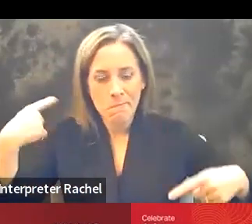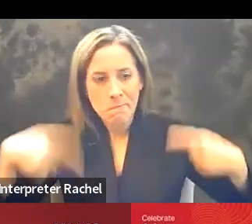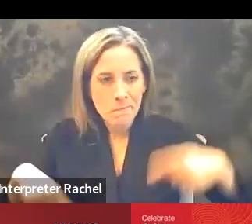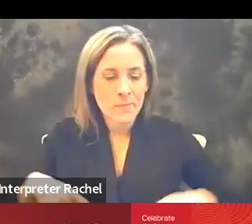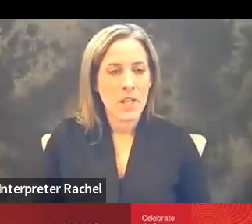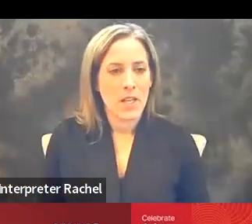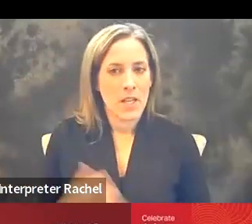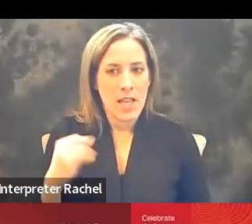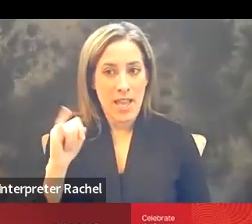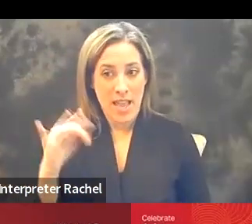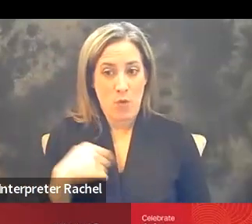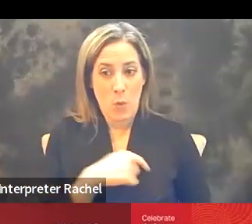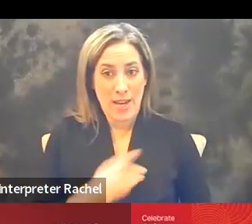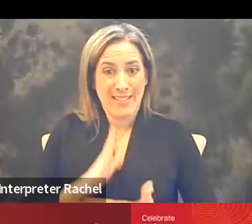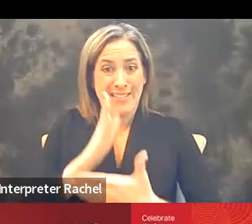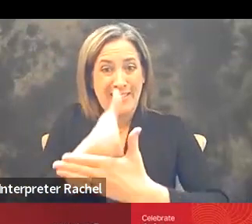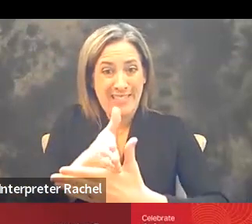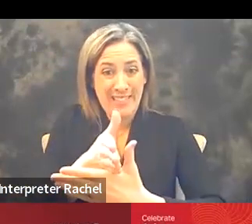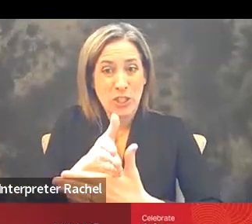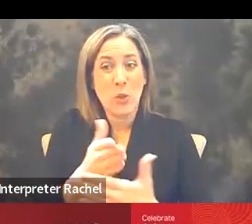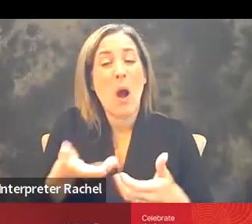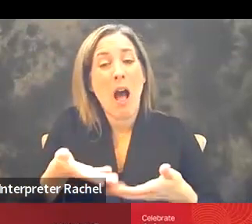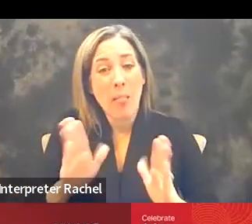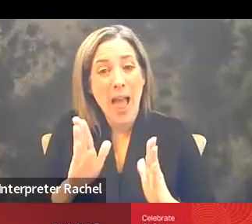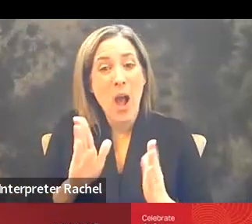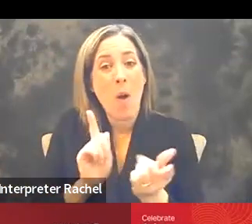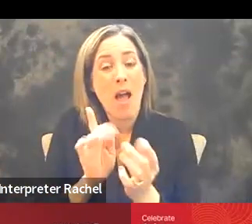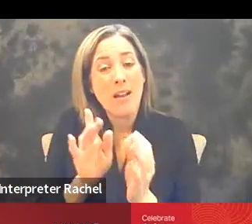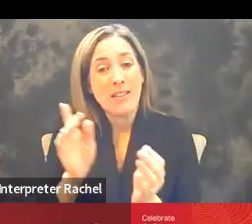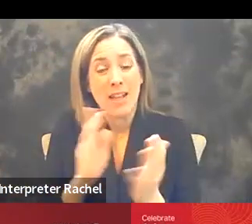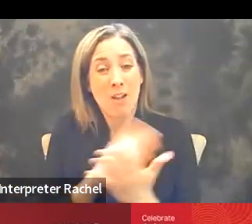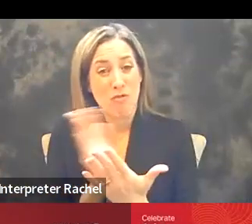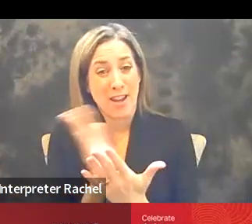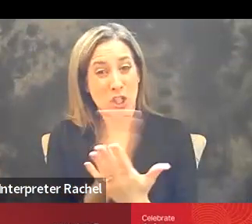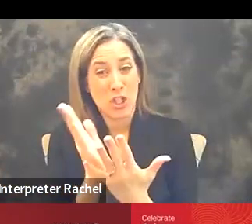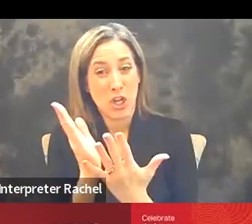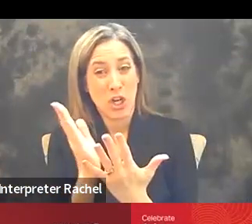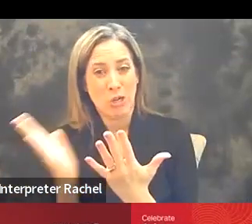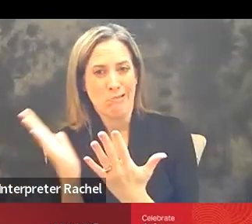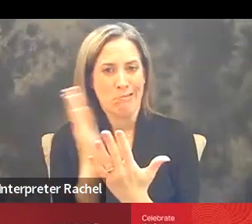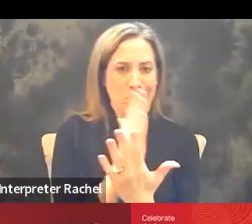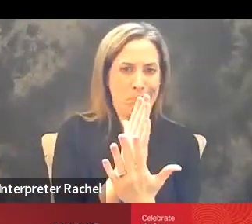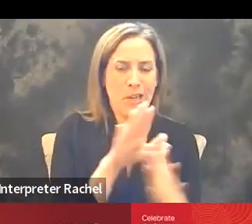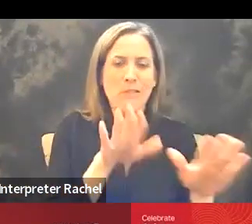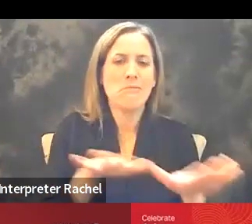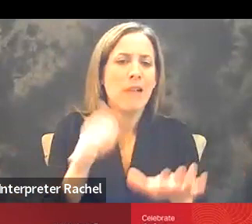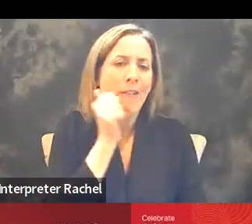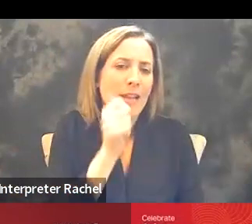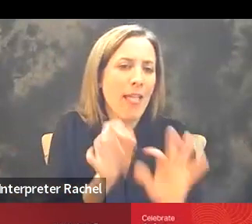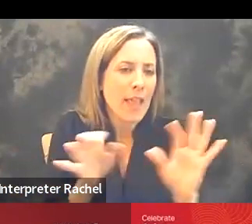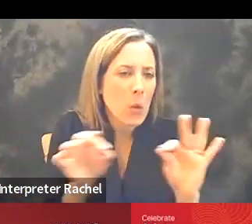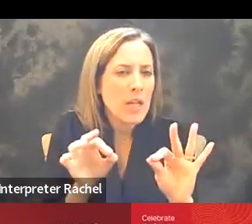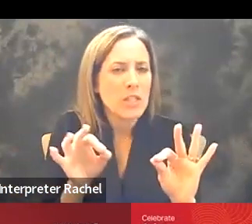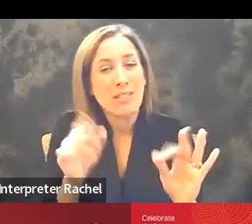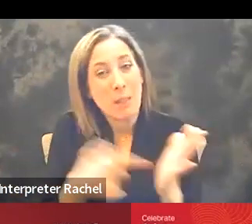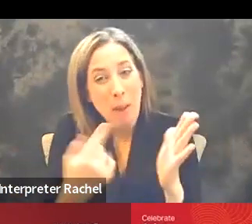or not we intervene to lower or heighten register, and sometimes even matching register is impossible. So tell us a little bit about that. Bring us